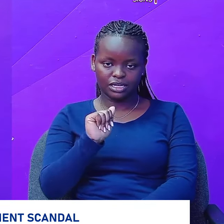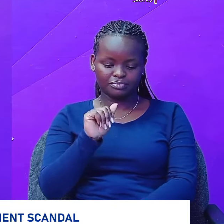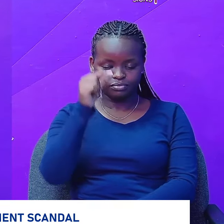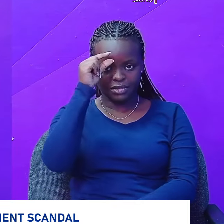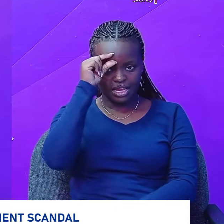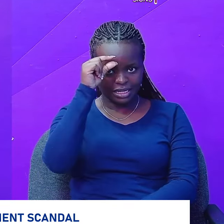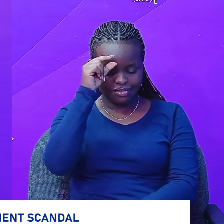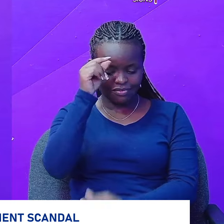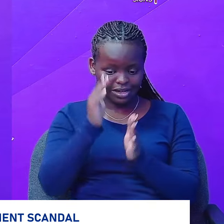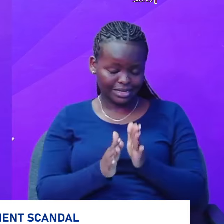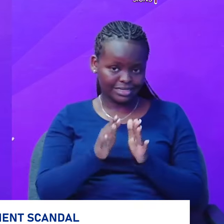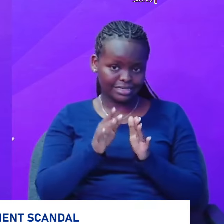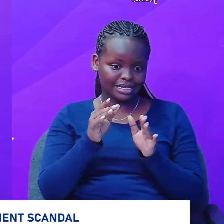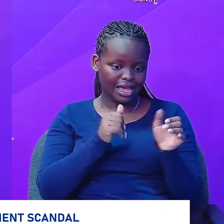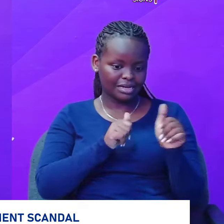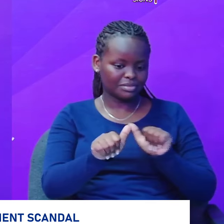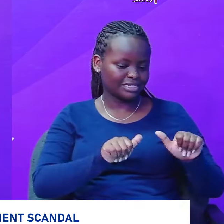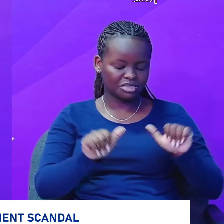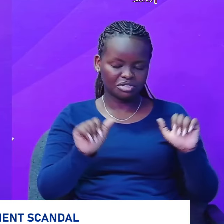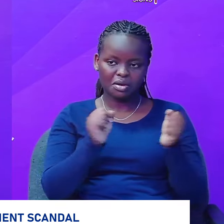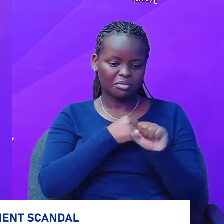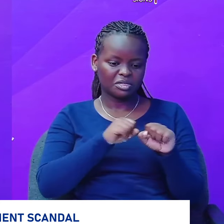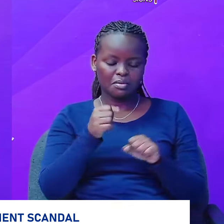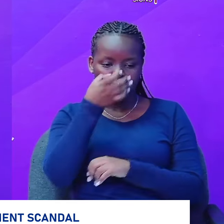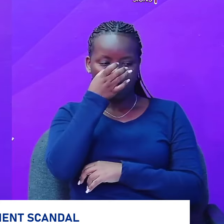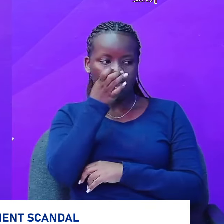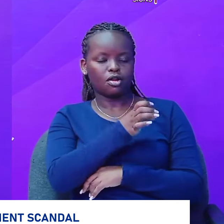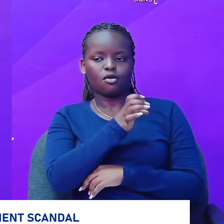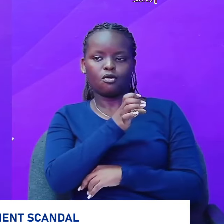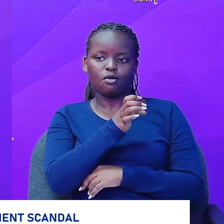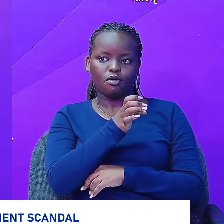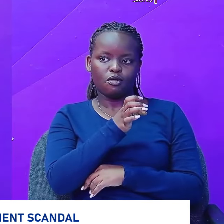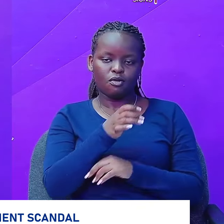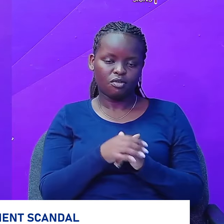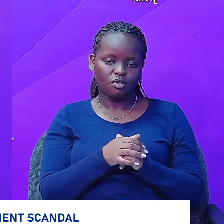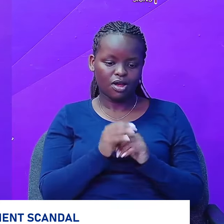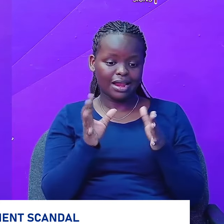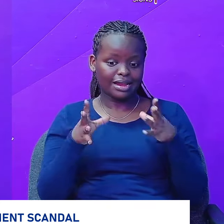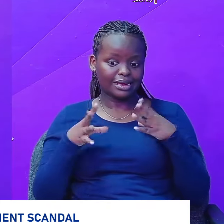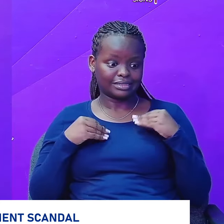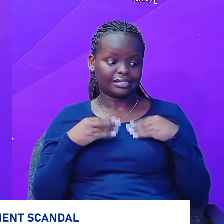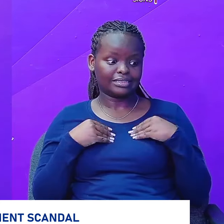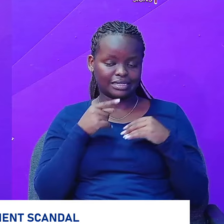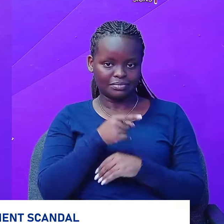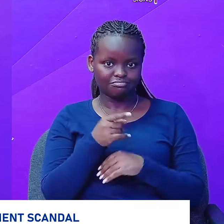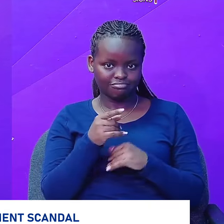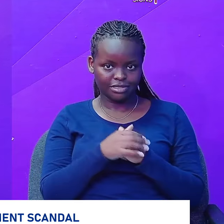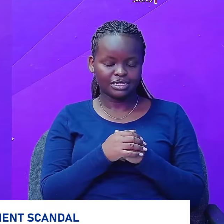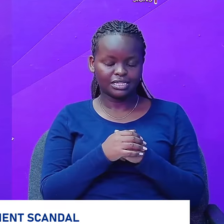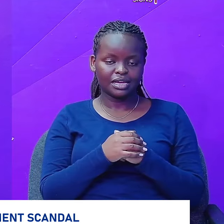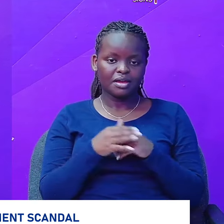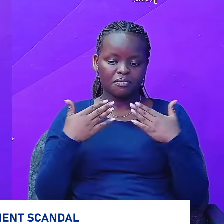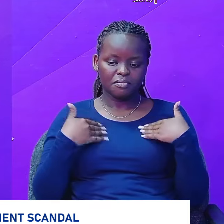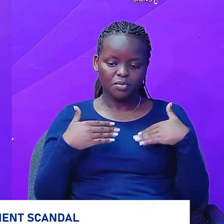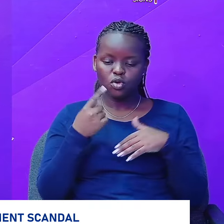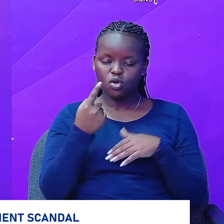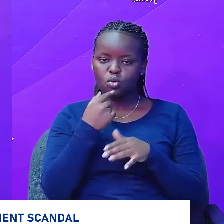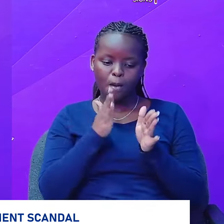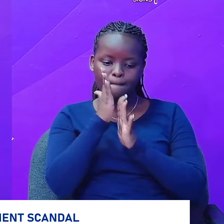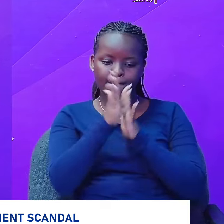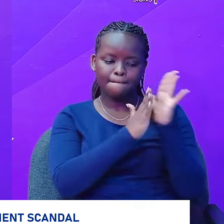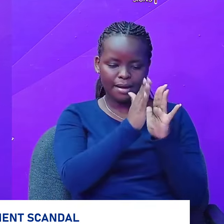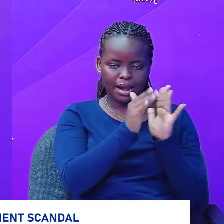cannot credibly claim innocence as long as it continues to accommodate and embrace those behind the scheme.